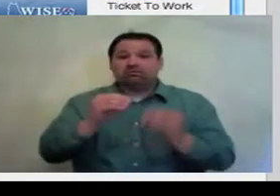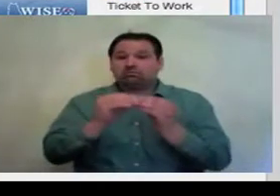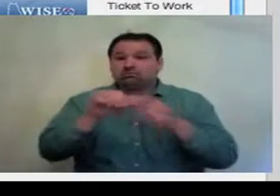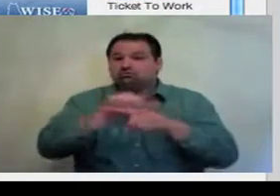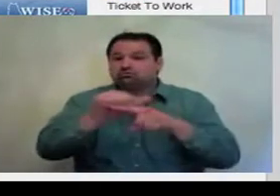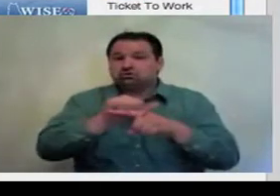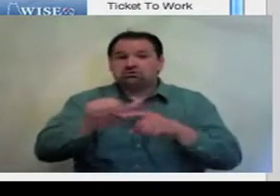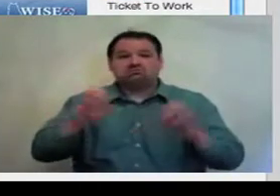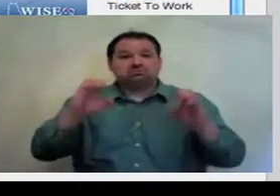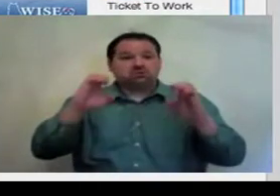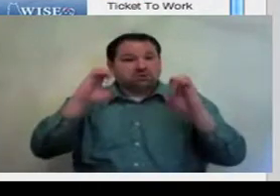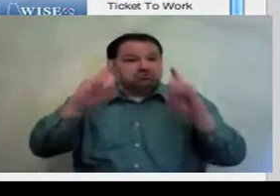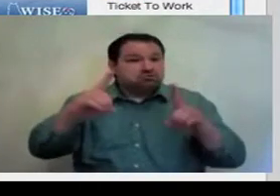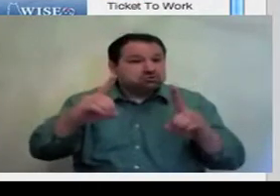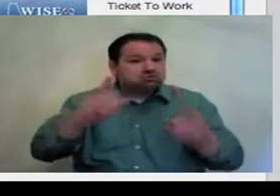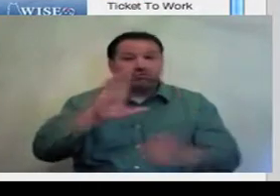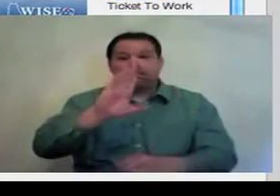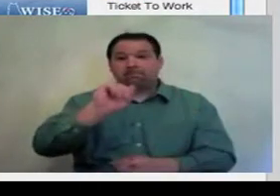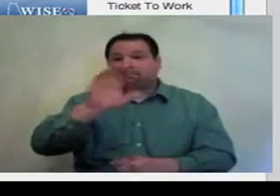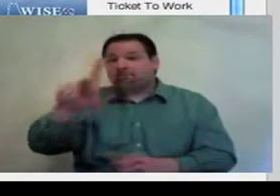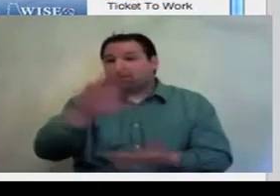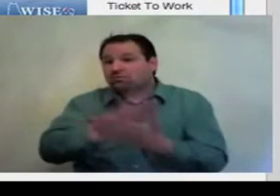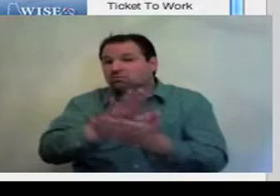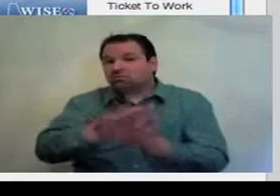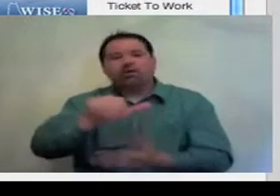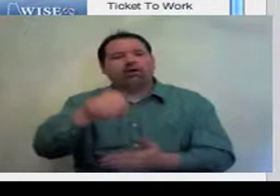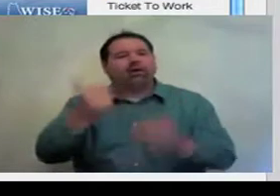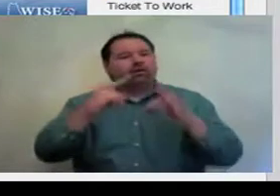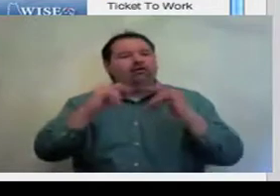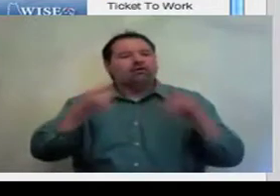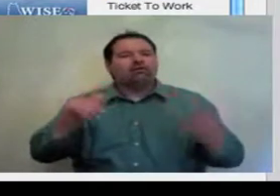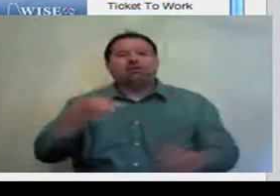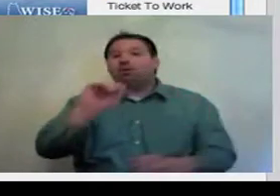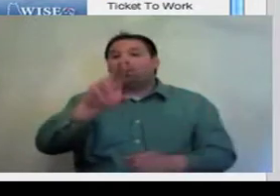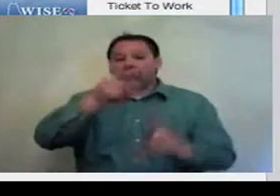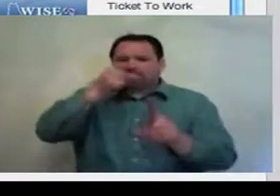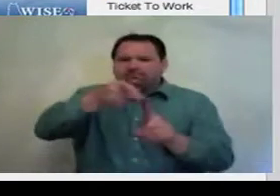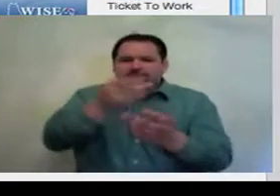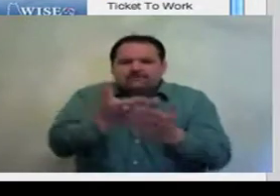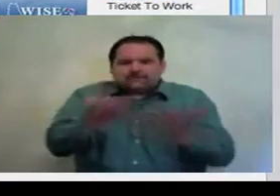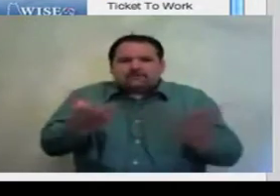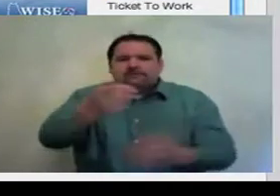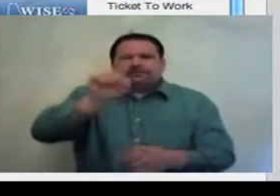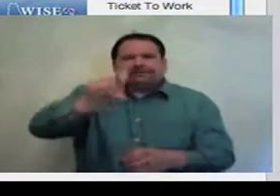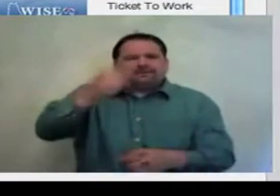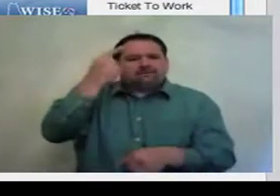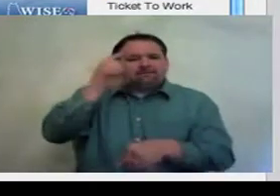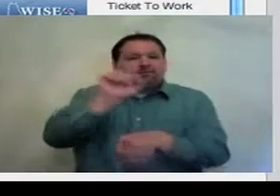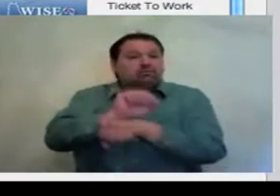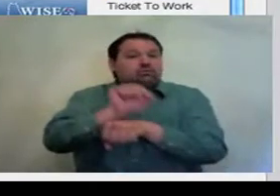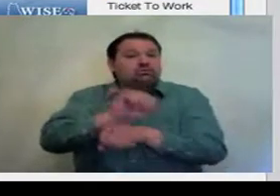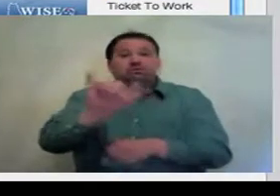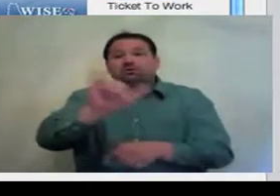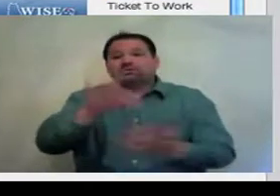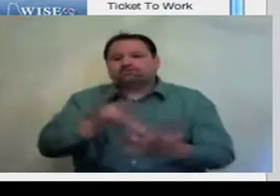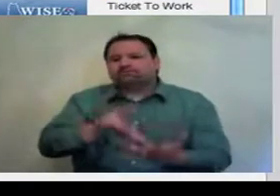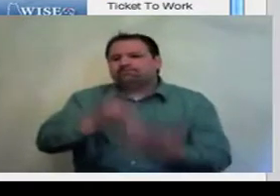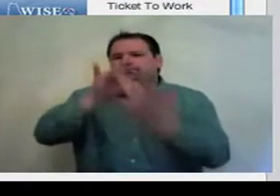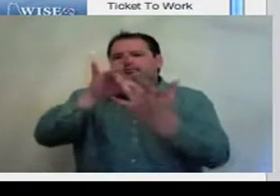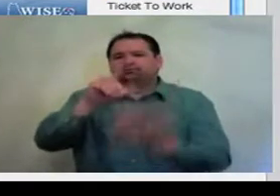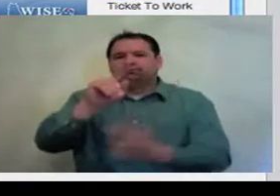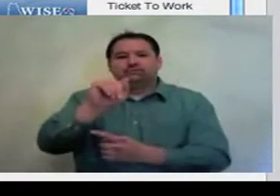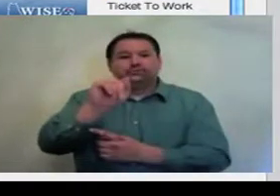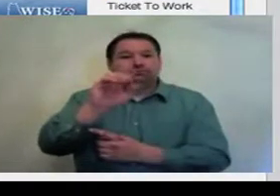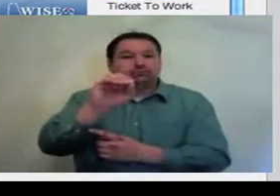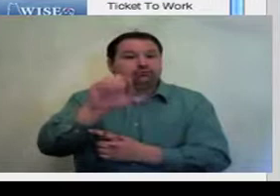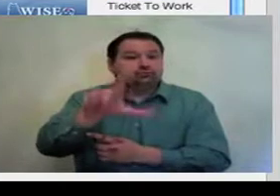used for further training, education, going back to school and things, or specialized devices that you may need that are